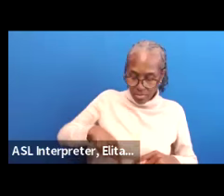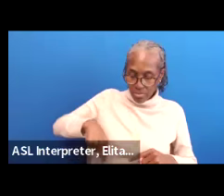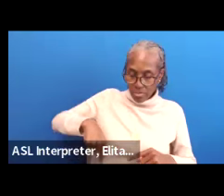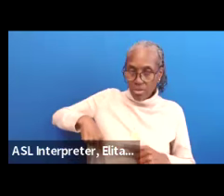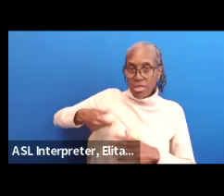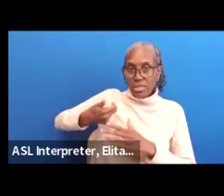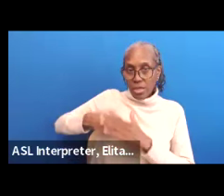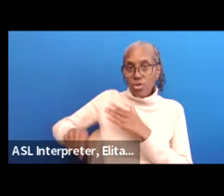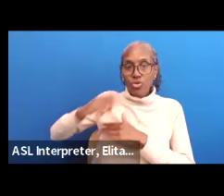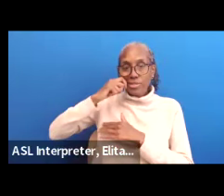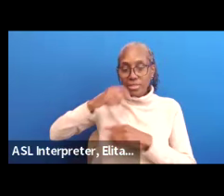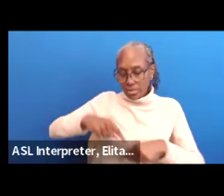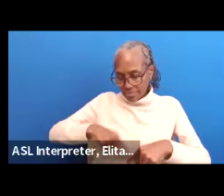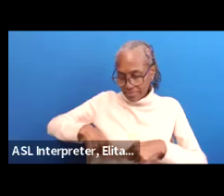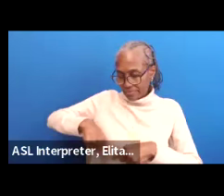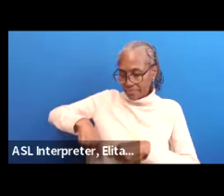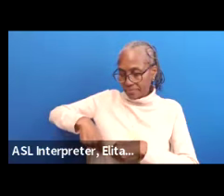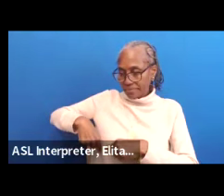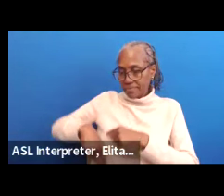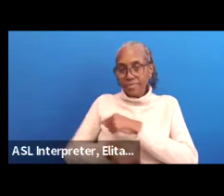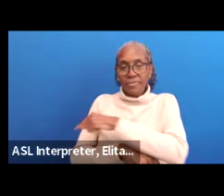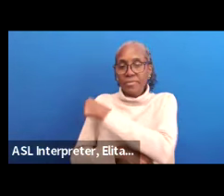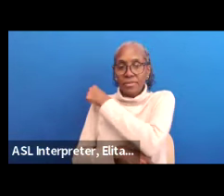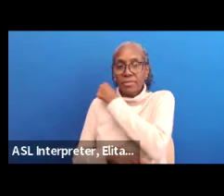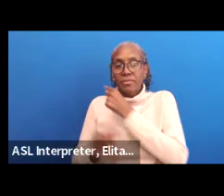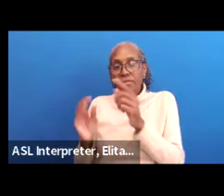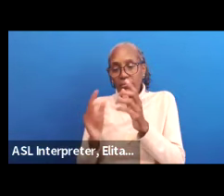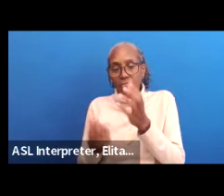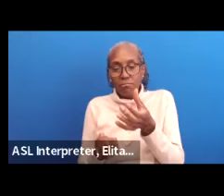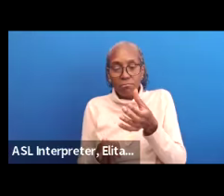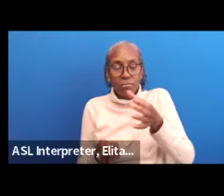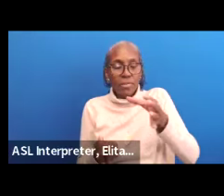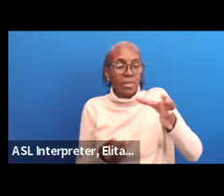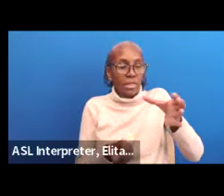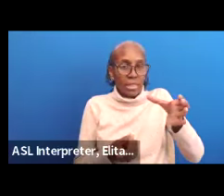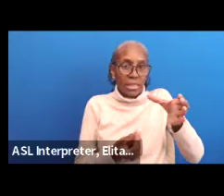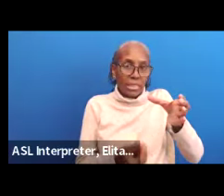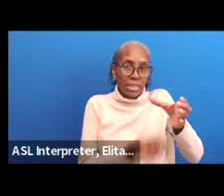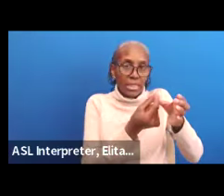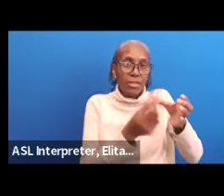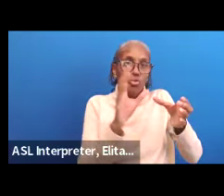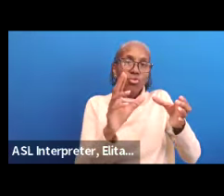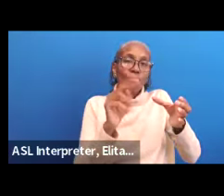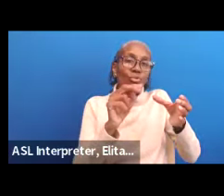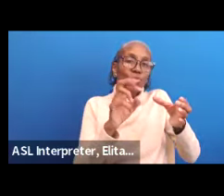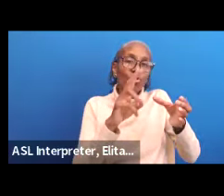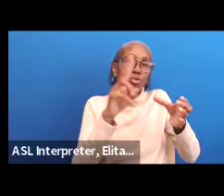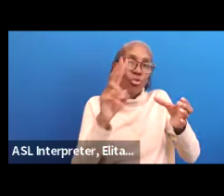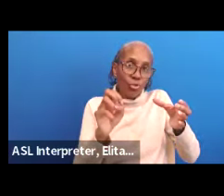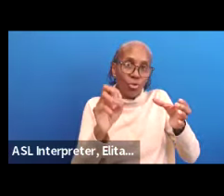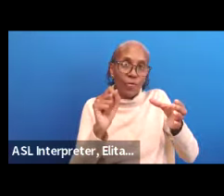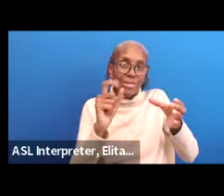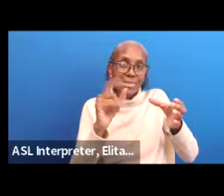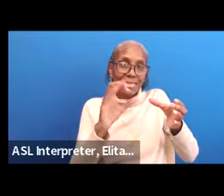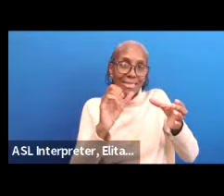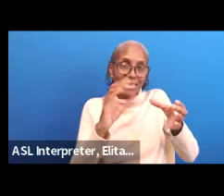skin and placed in the nerve sac outside of